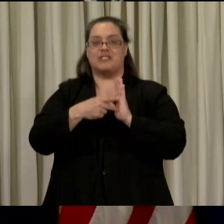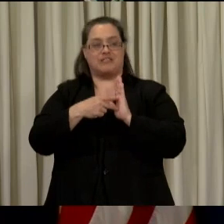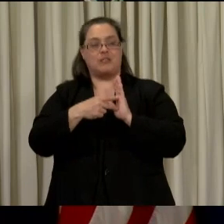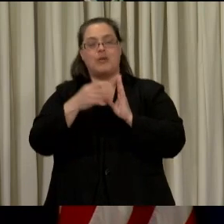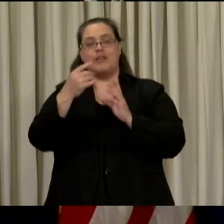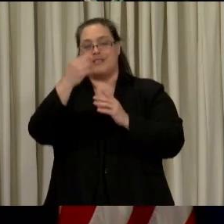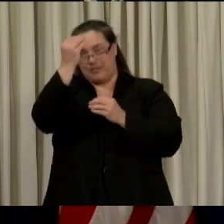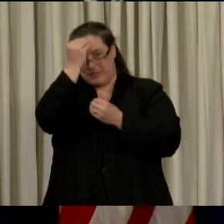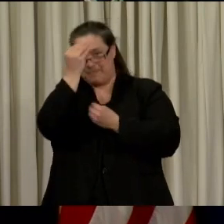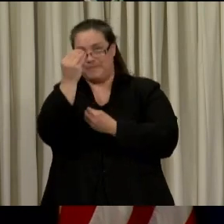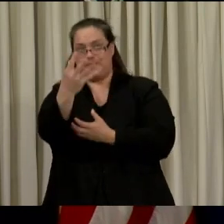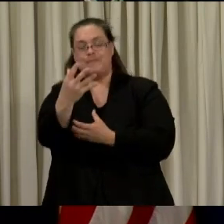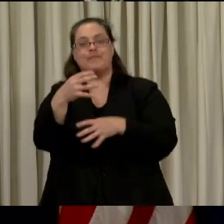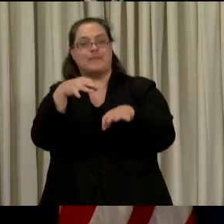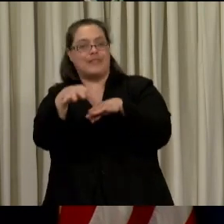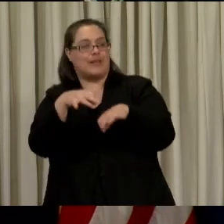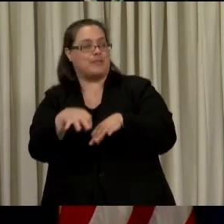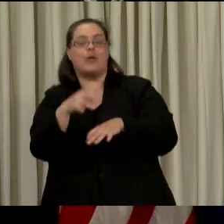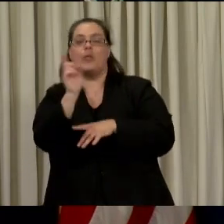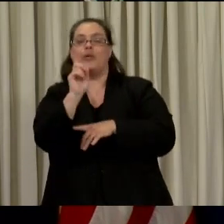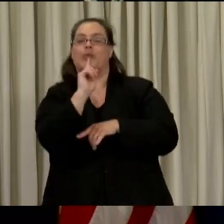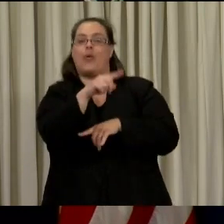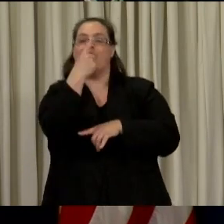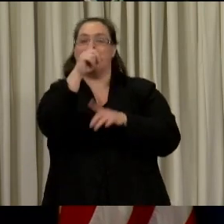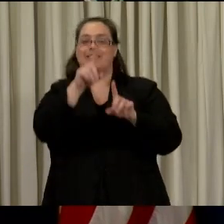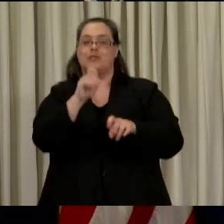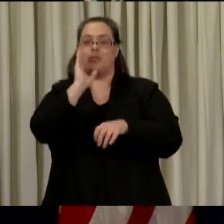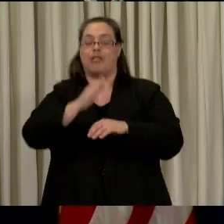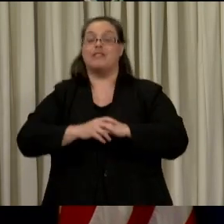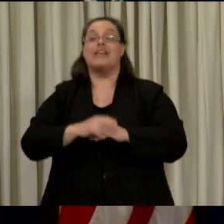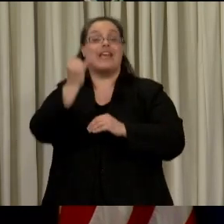call the Public Health Call Center at